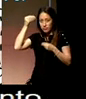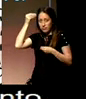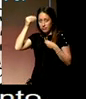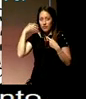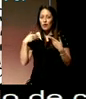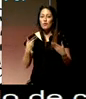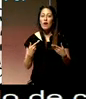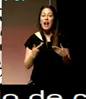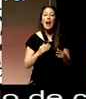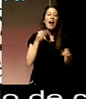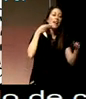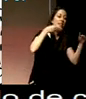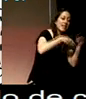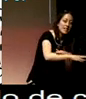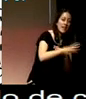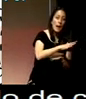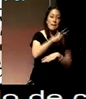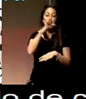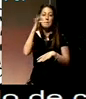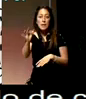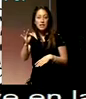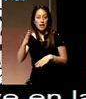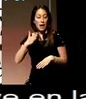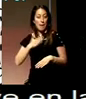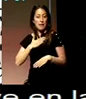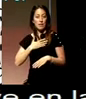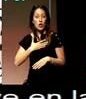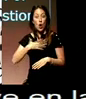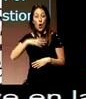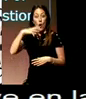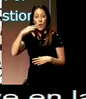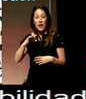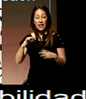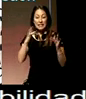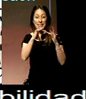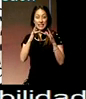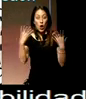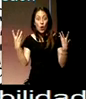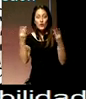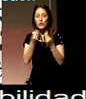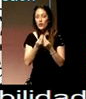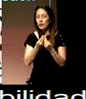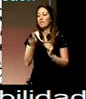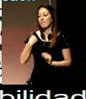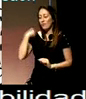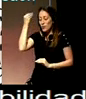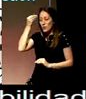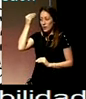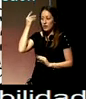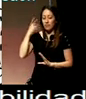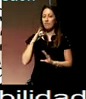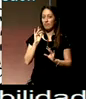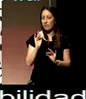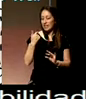the question, are there compatible accessibility and heritage? Well, I think we have already given a